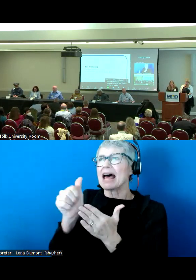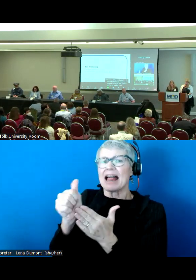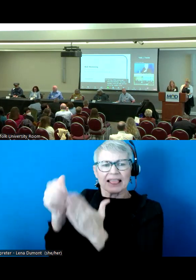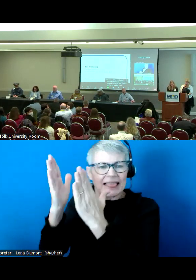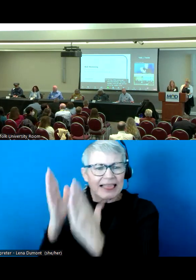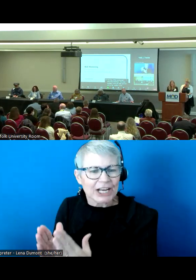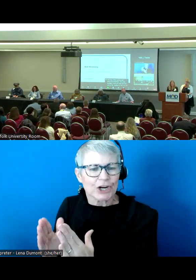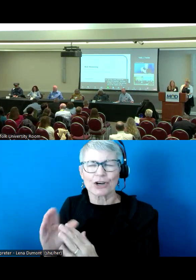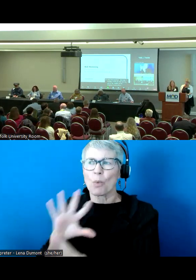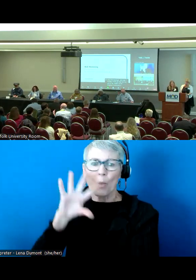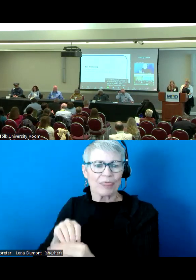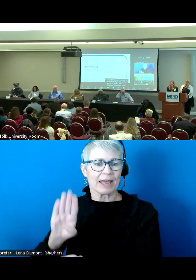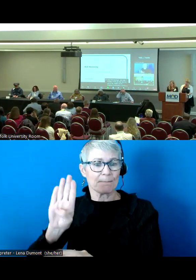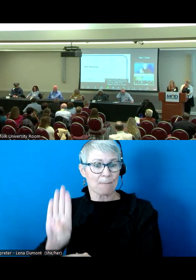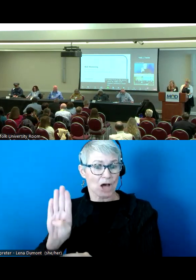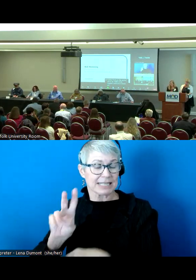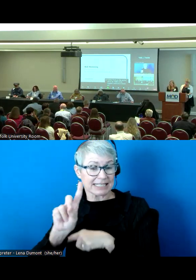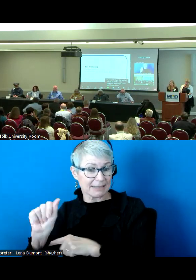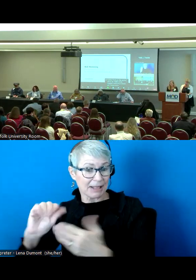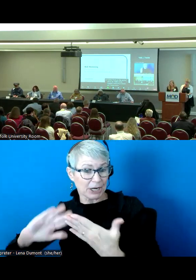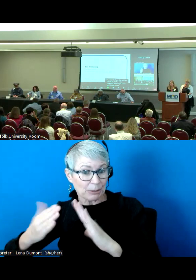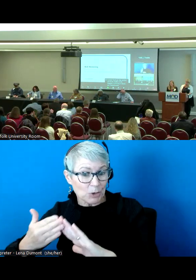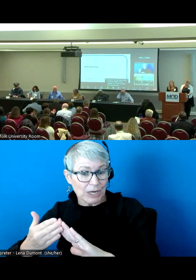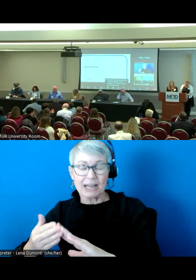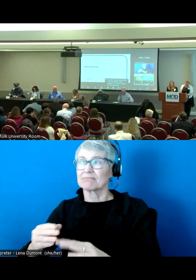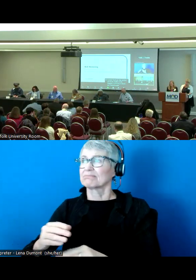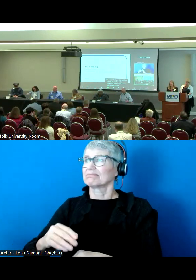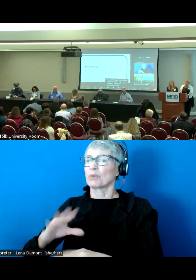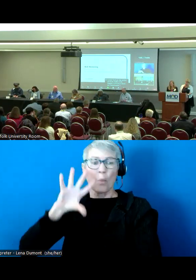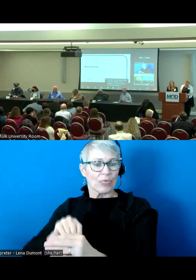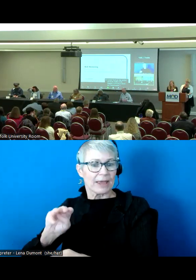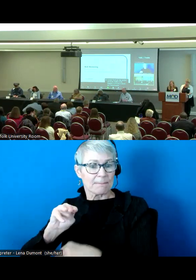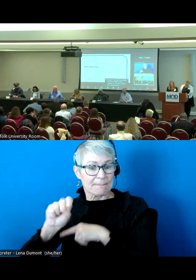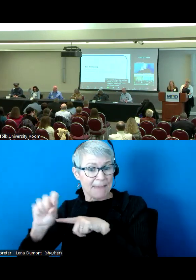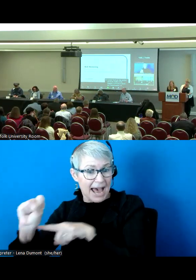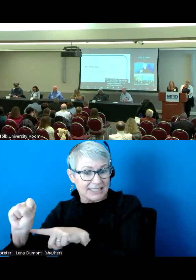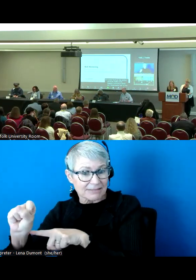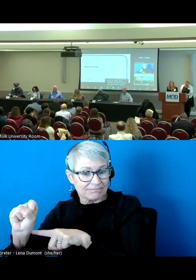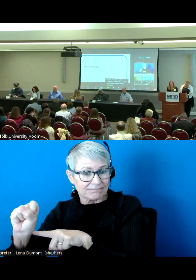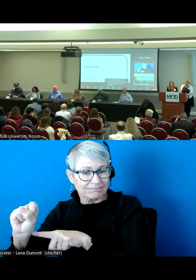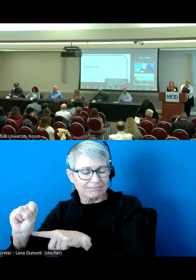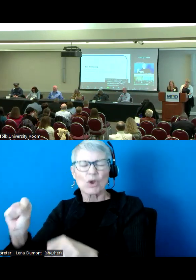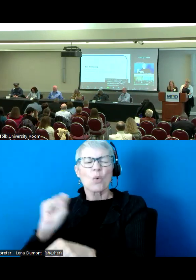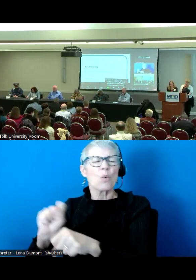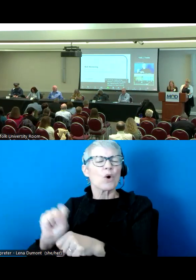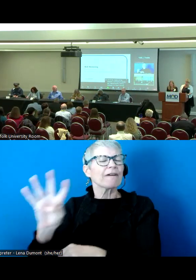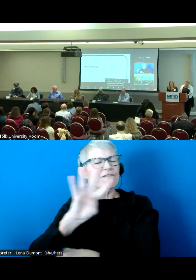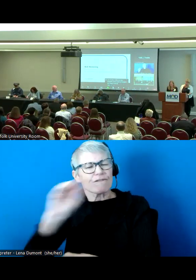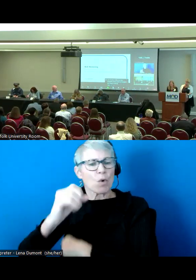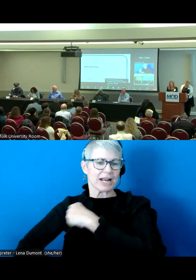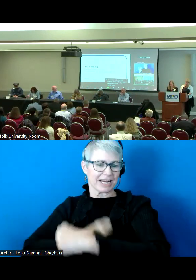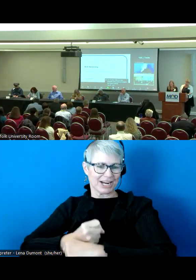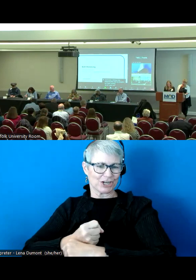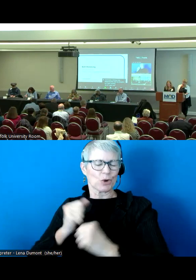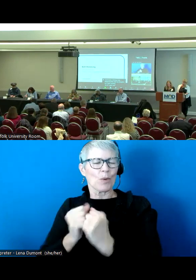and Massachusetts, in my thoughts. And he's been working for 40 years with independent living. He worked down